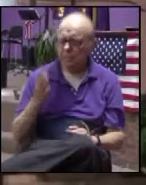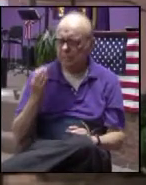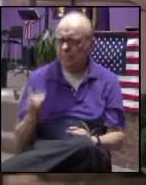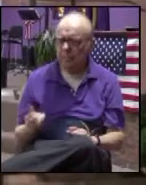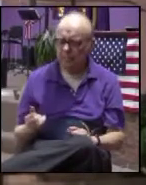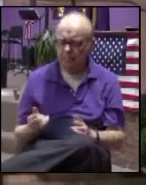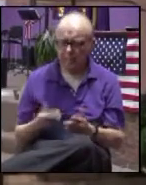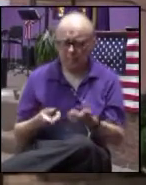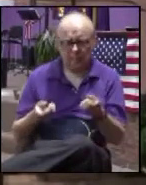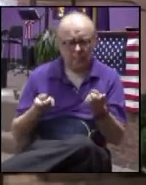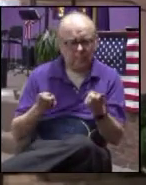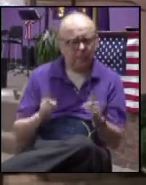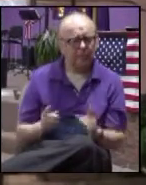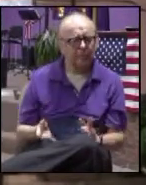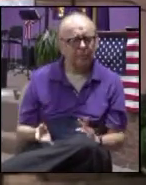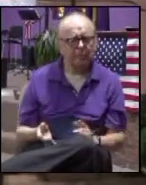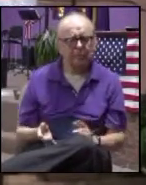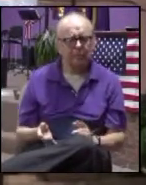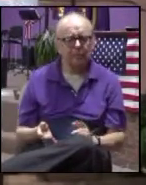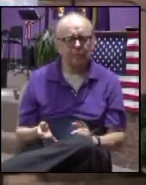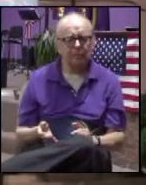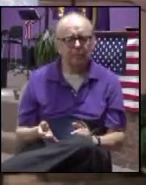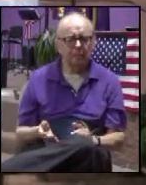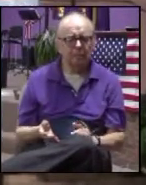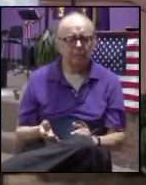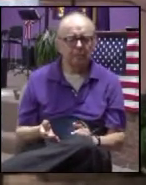Because what's happened is